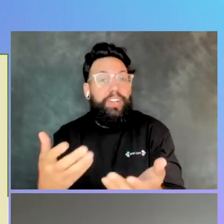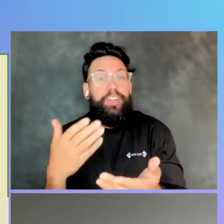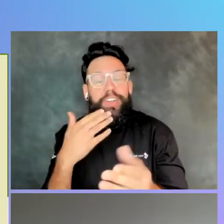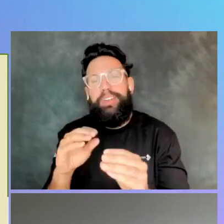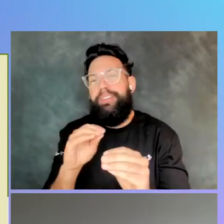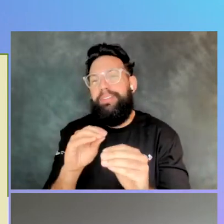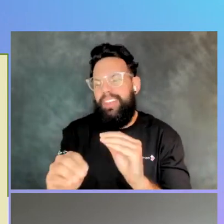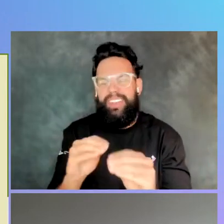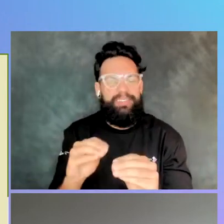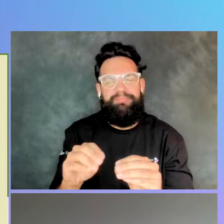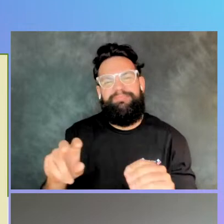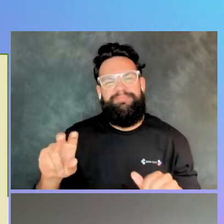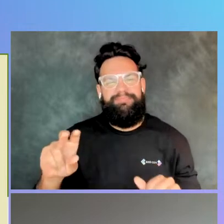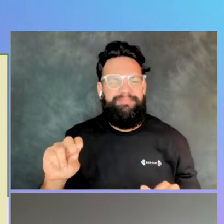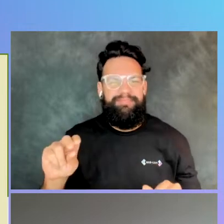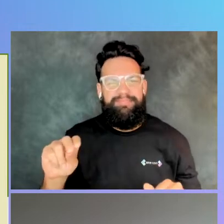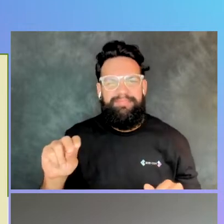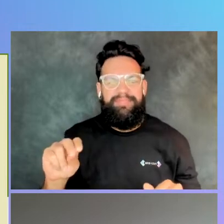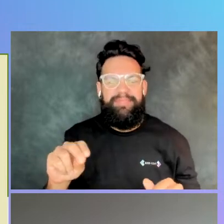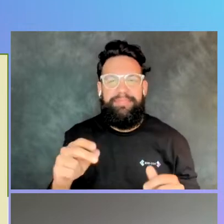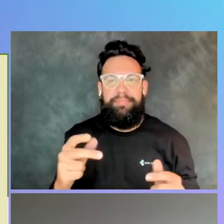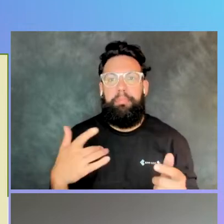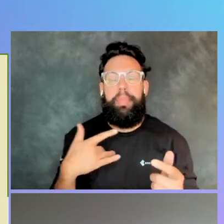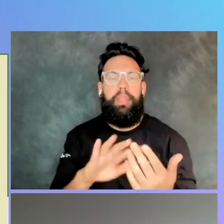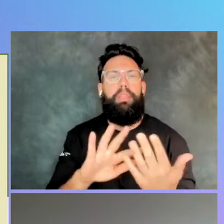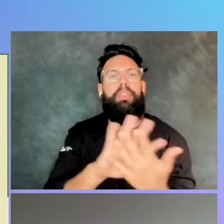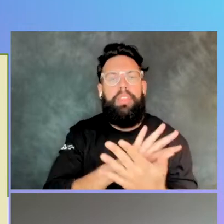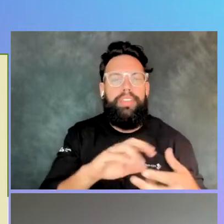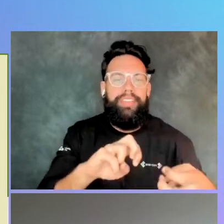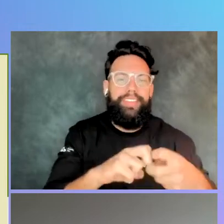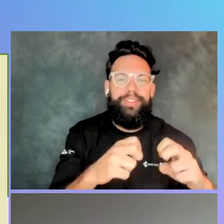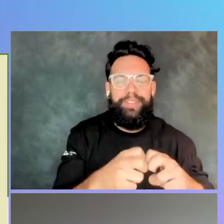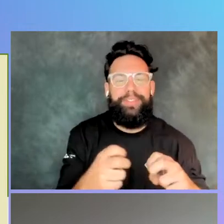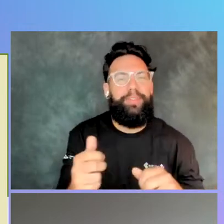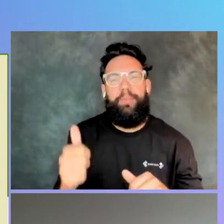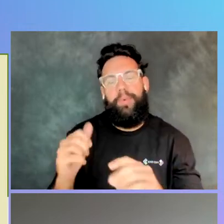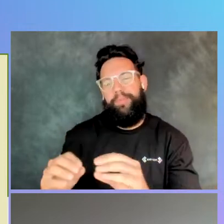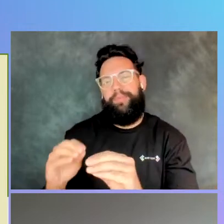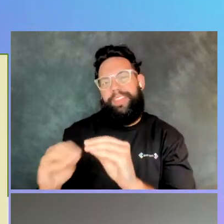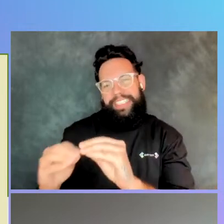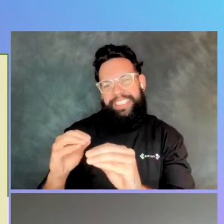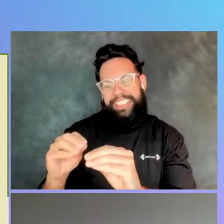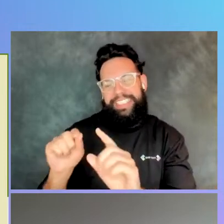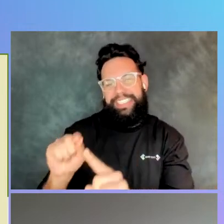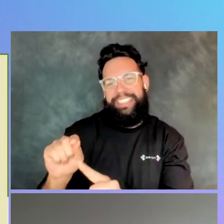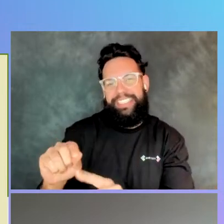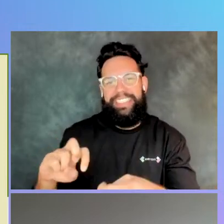repairing them. It is an important